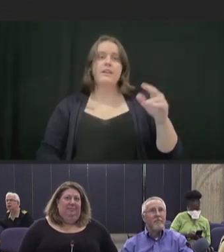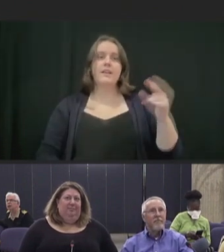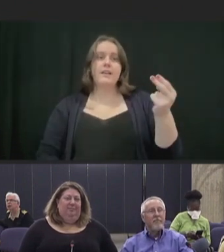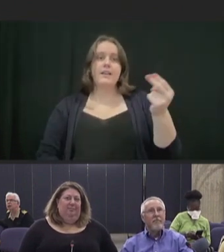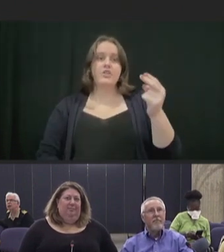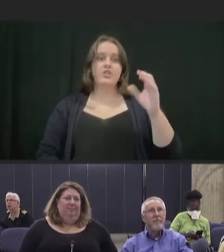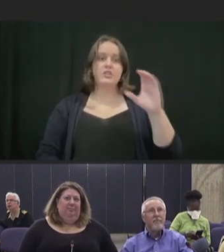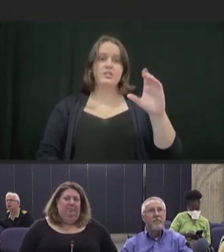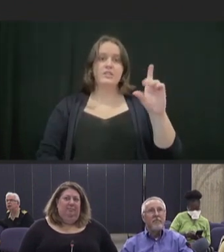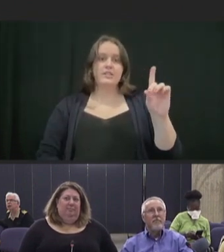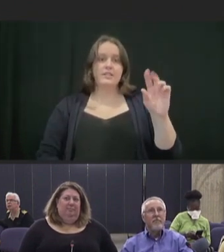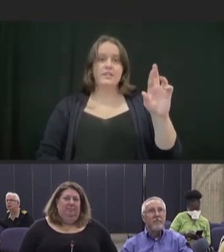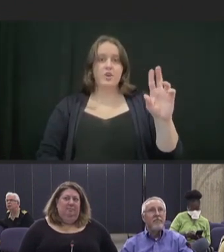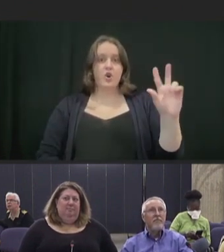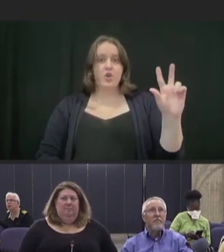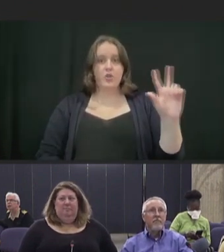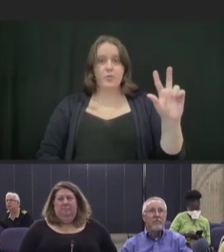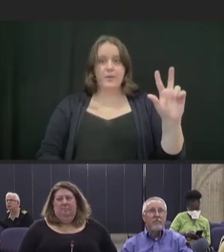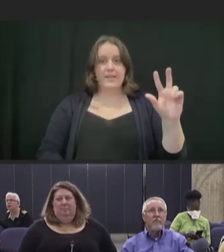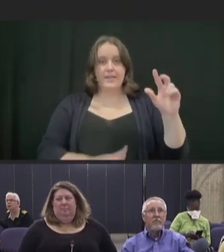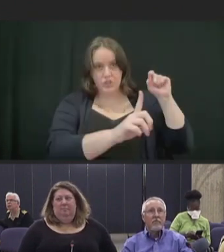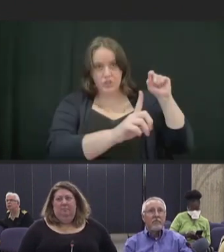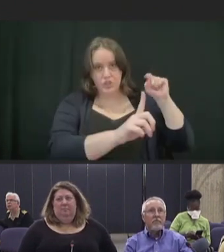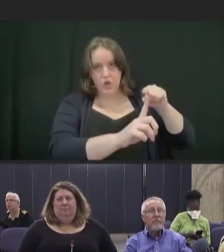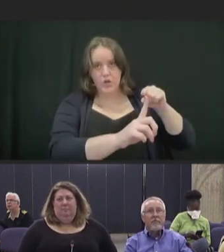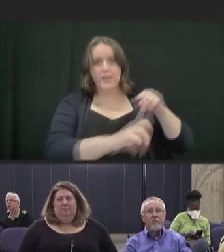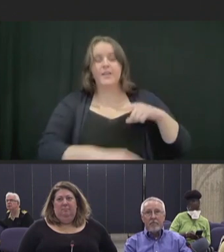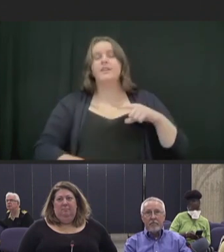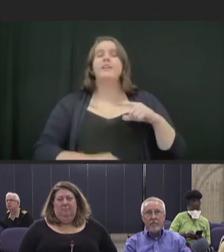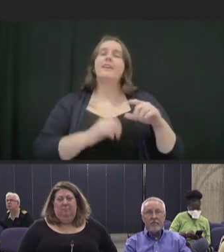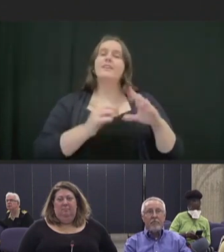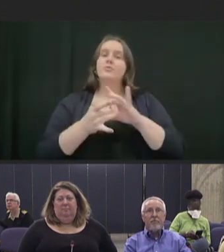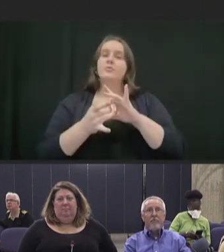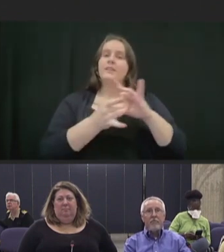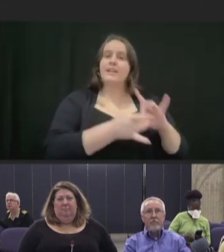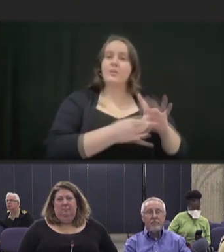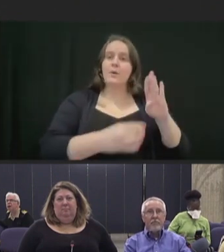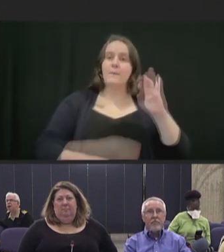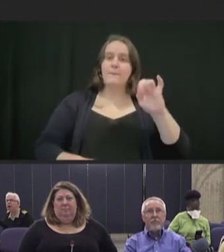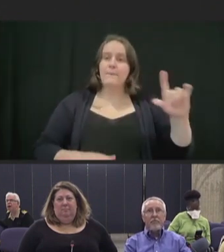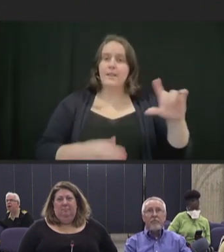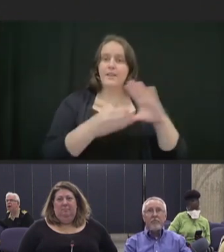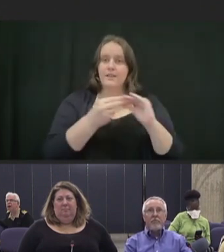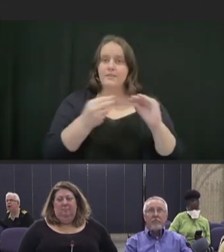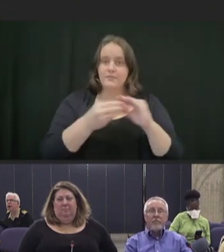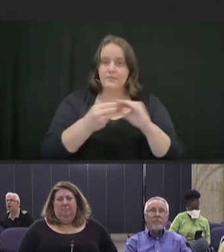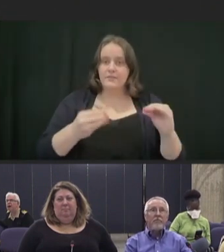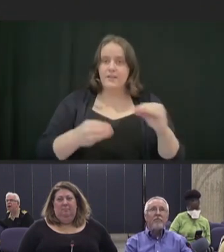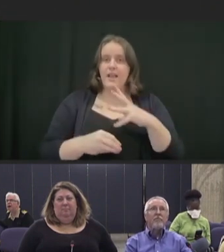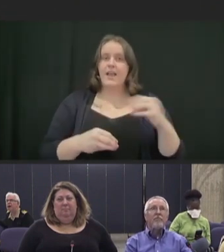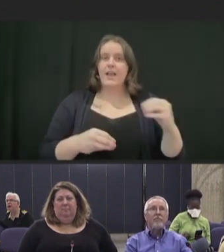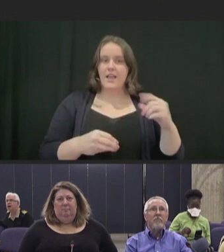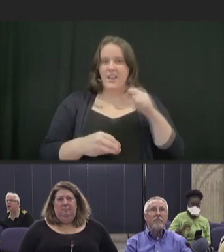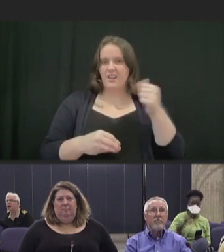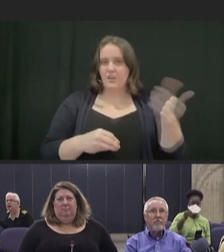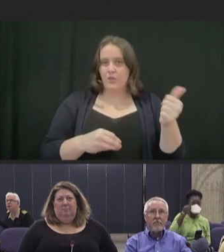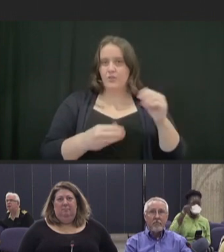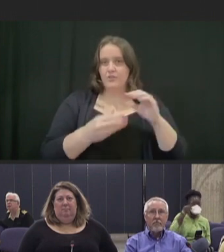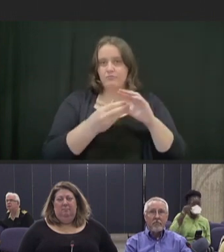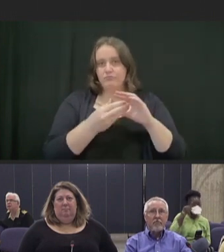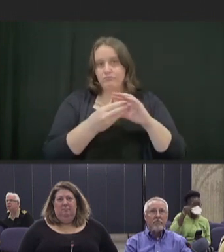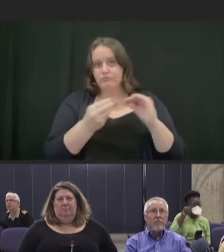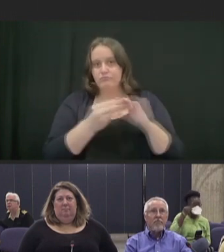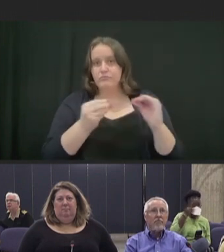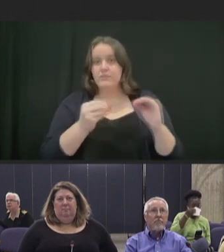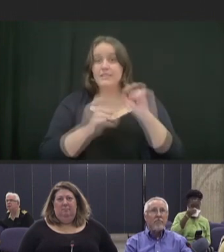sort of a extension of what Bill had talked about and Facundo. So in the case that Bill talked about, that